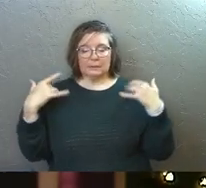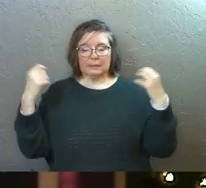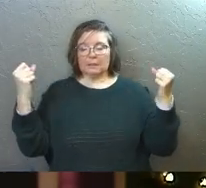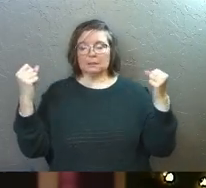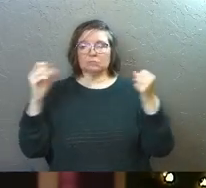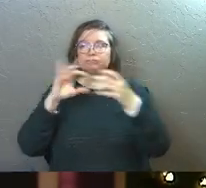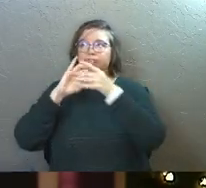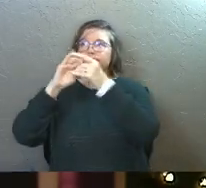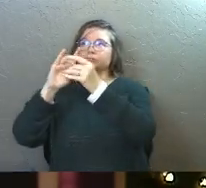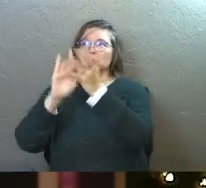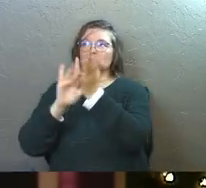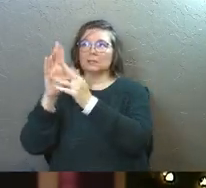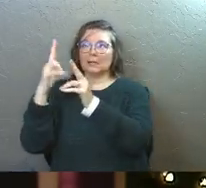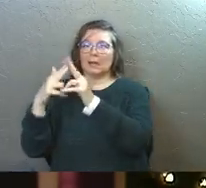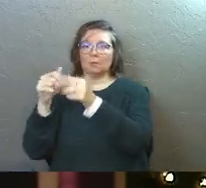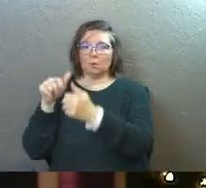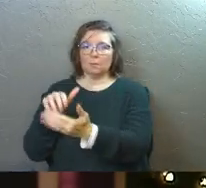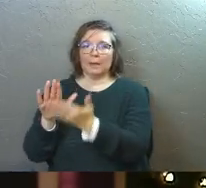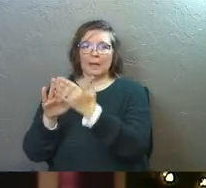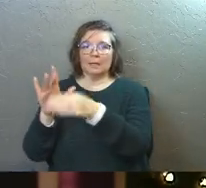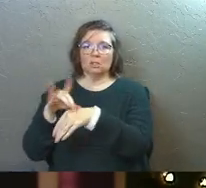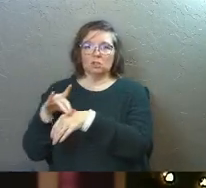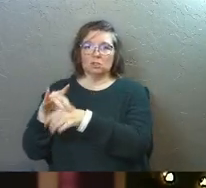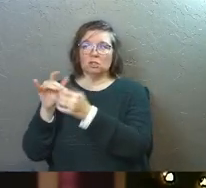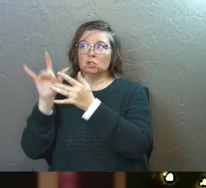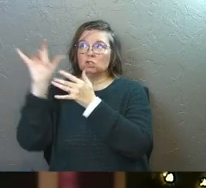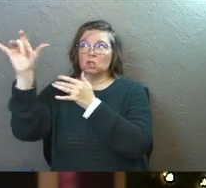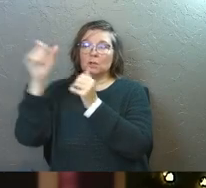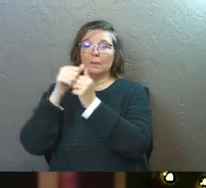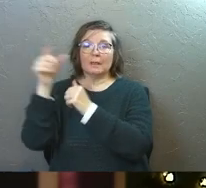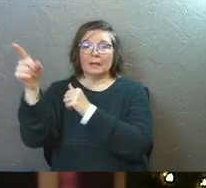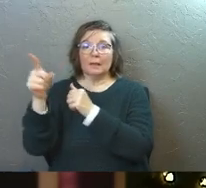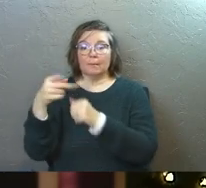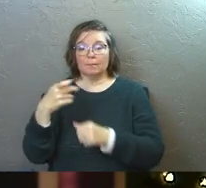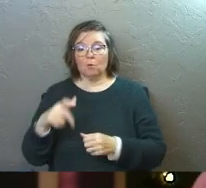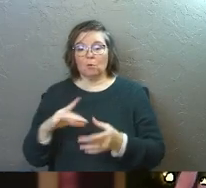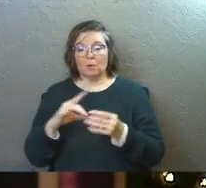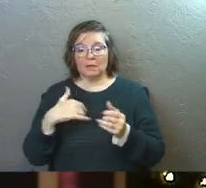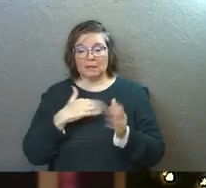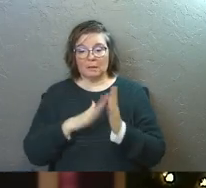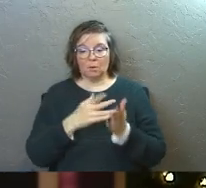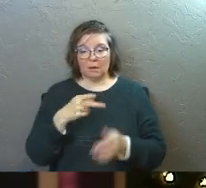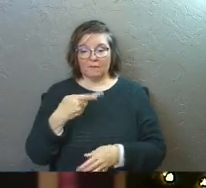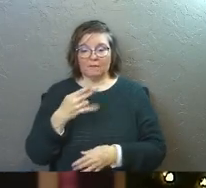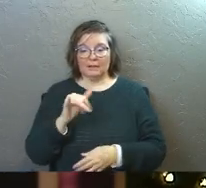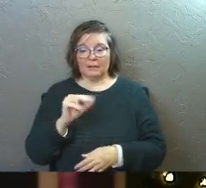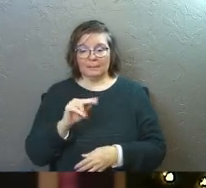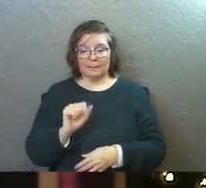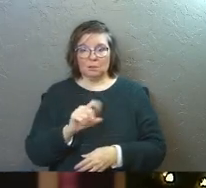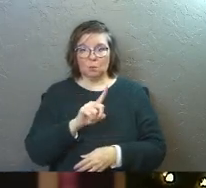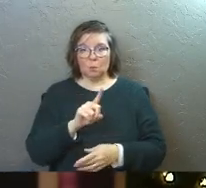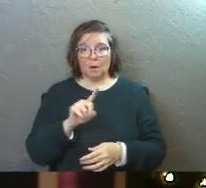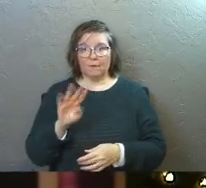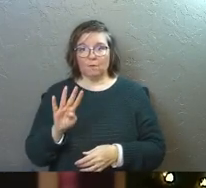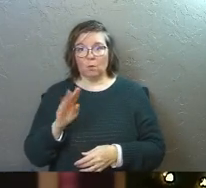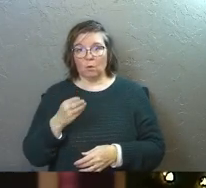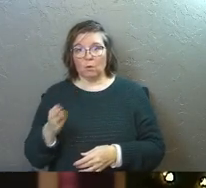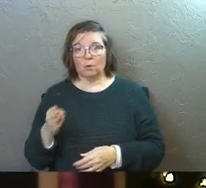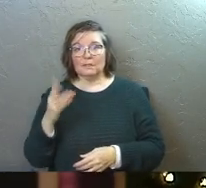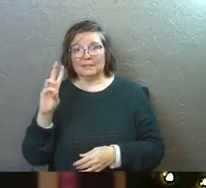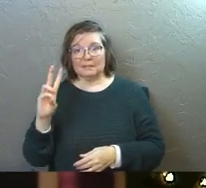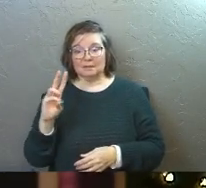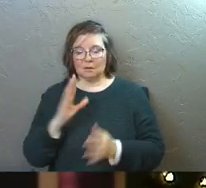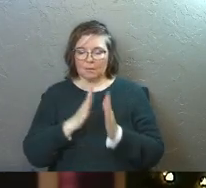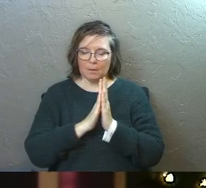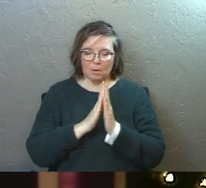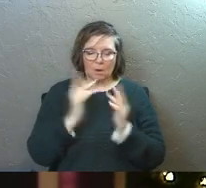and restored in Jesus' name when we go and spend eternity with him, right? Paul references this in the book of Philippians 1, 4 through 6. "In all my